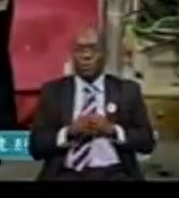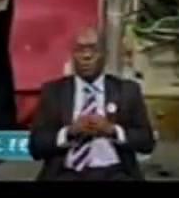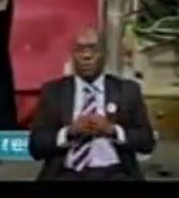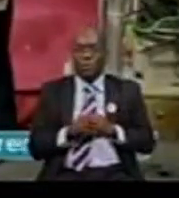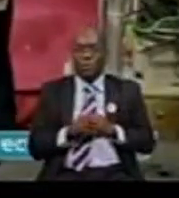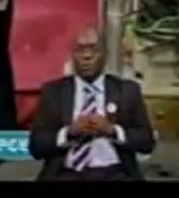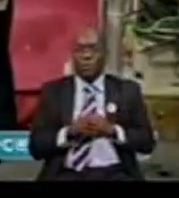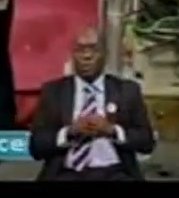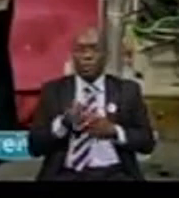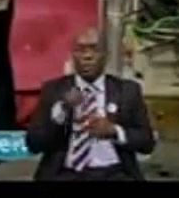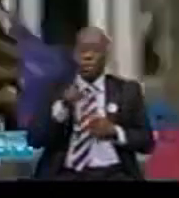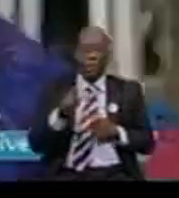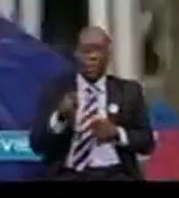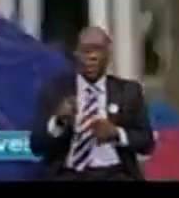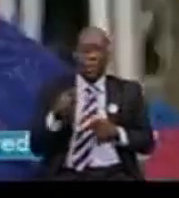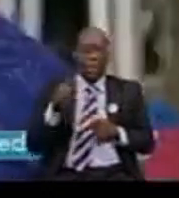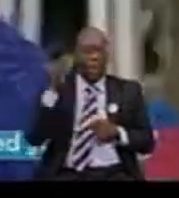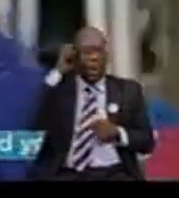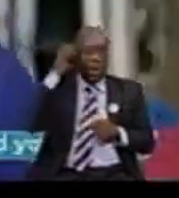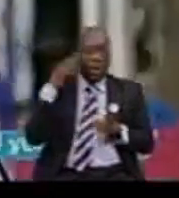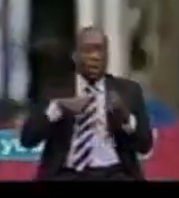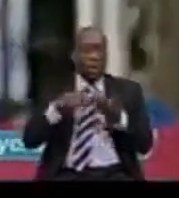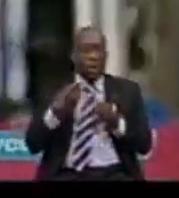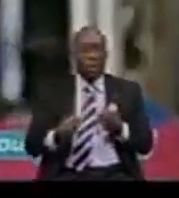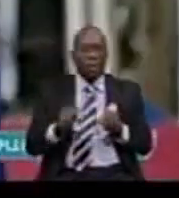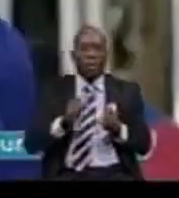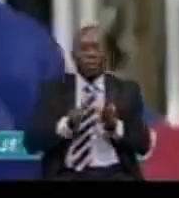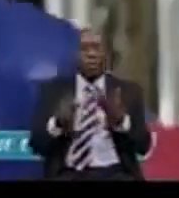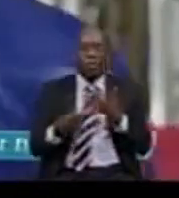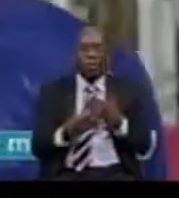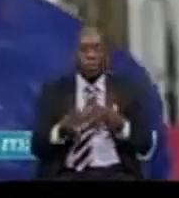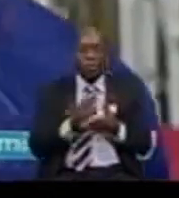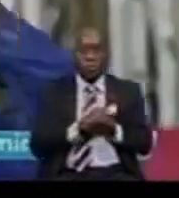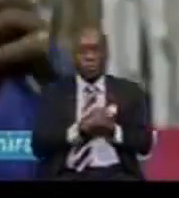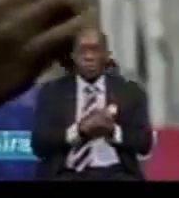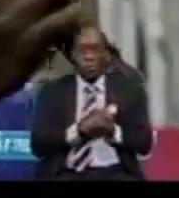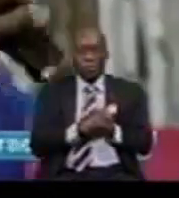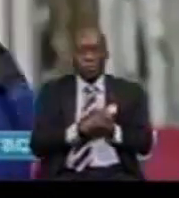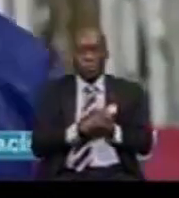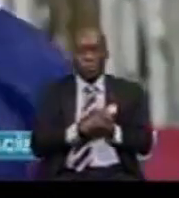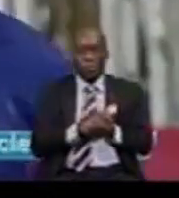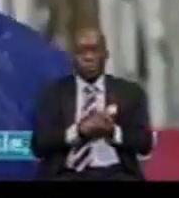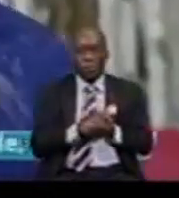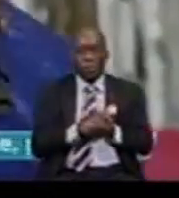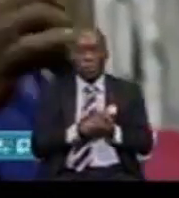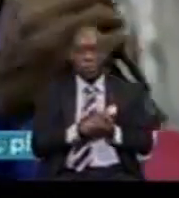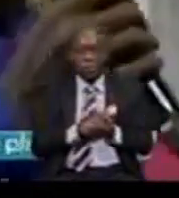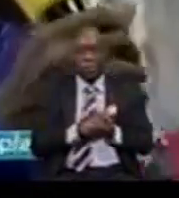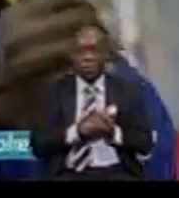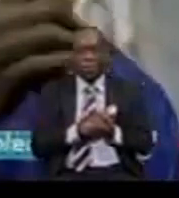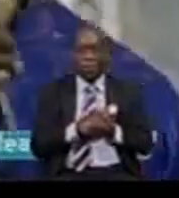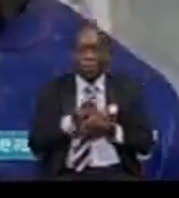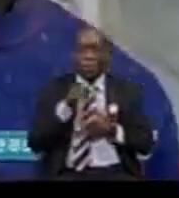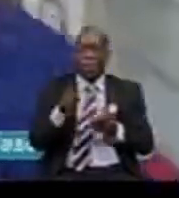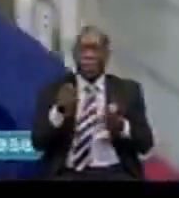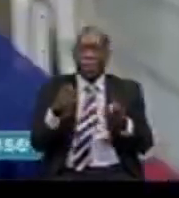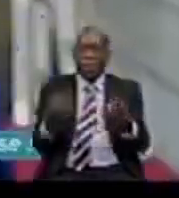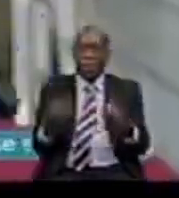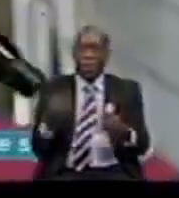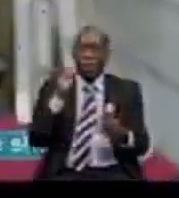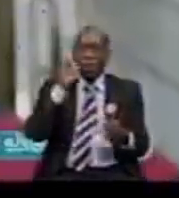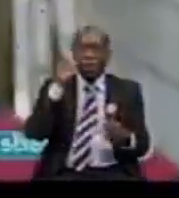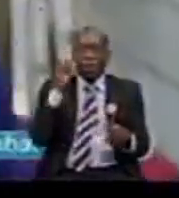pe soji n tesiwaju won fun ni message e. Mo si ni lokan lati wa. Mo wa lana. So mo to wa le